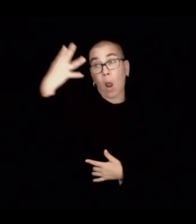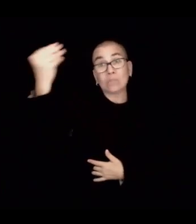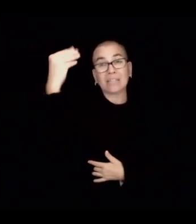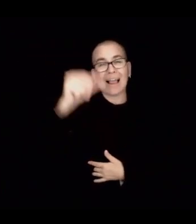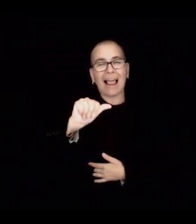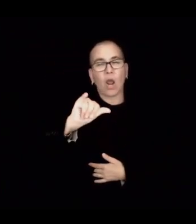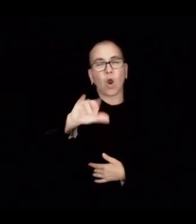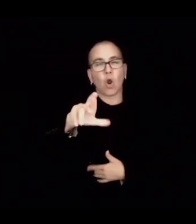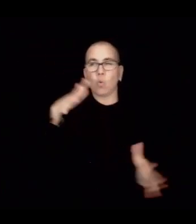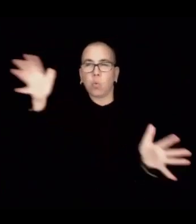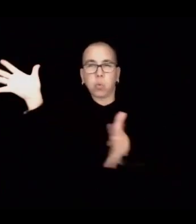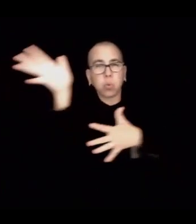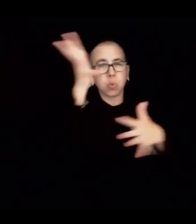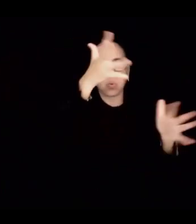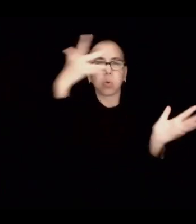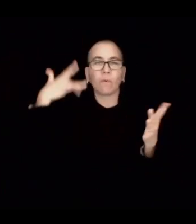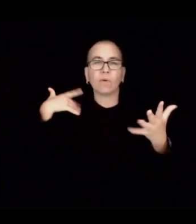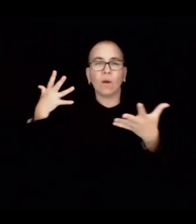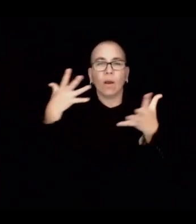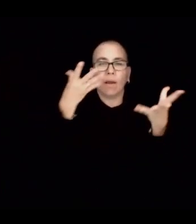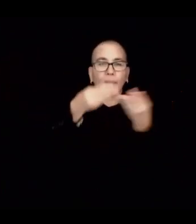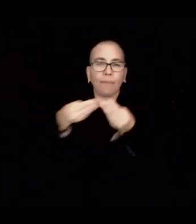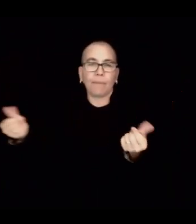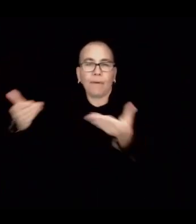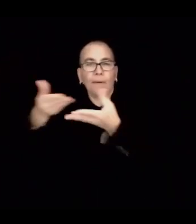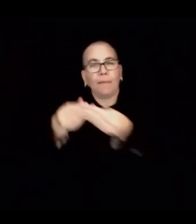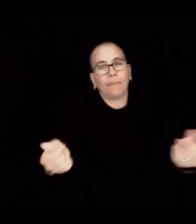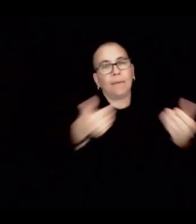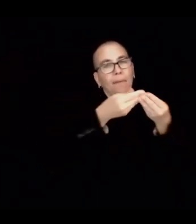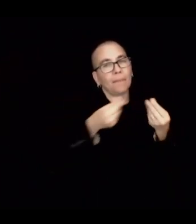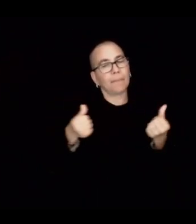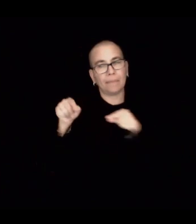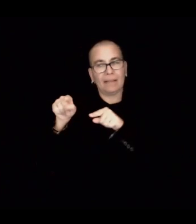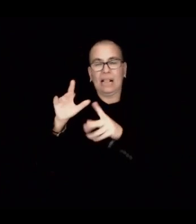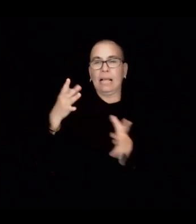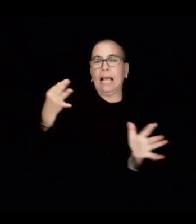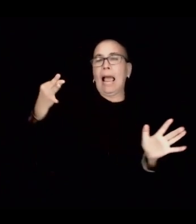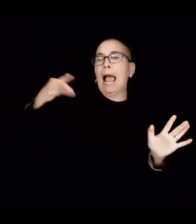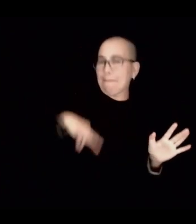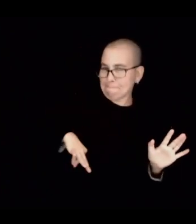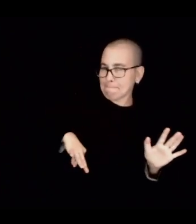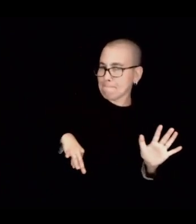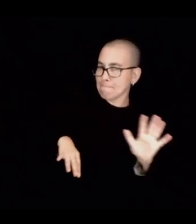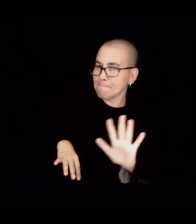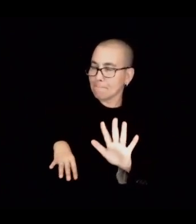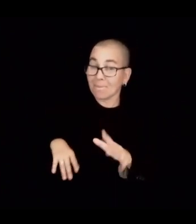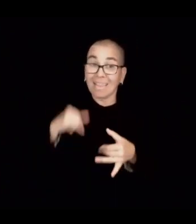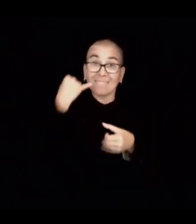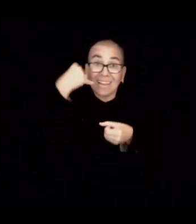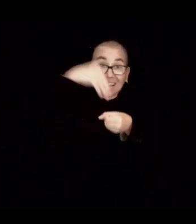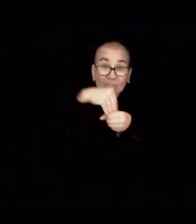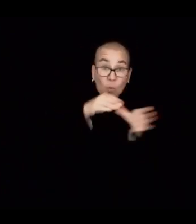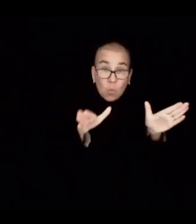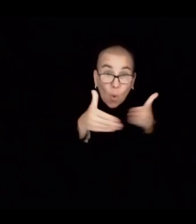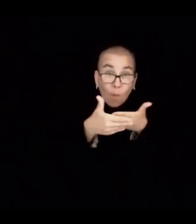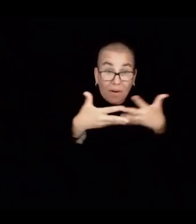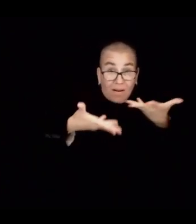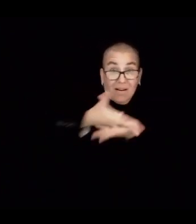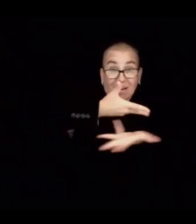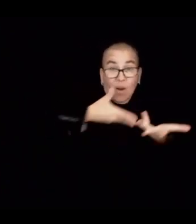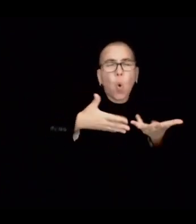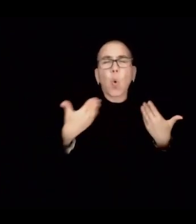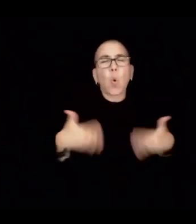ventilation. All of those things make an outdoor setting, a better place and a less risky place in terms